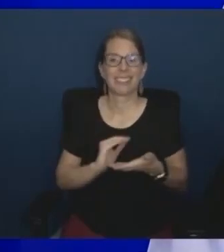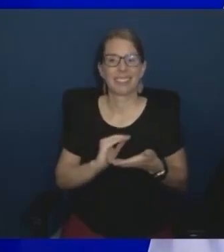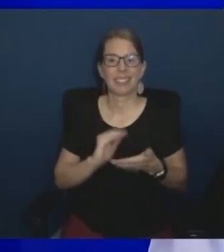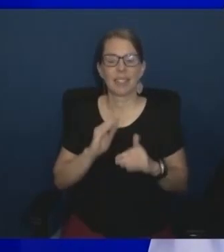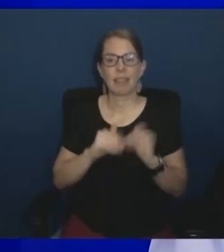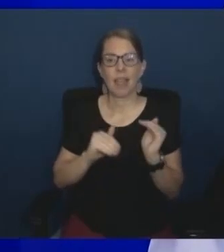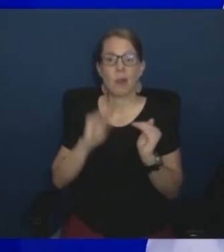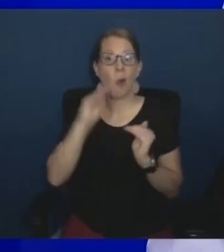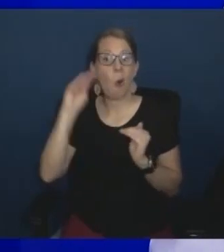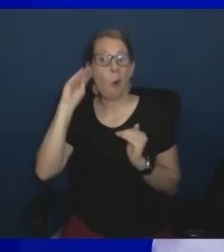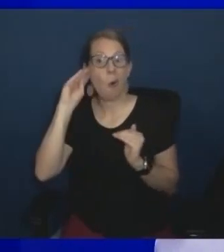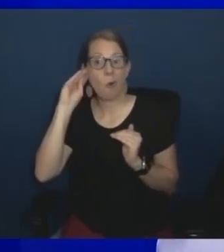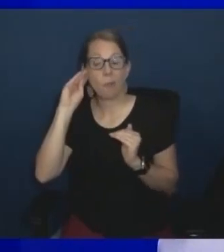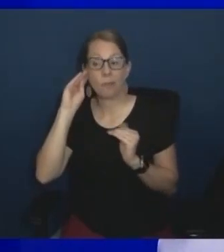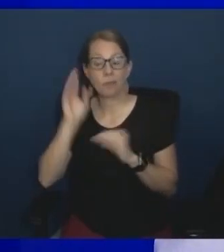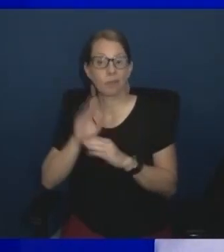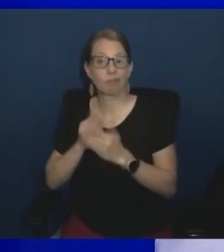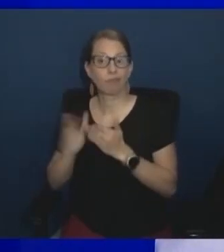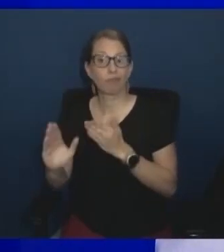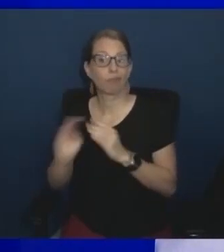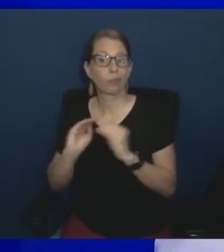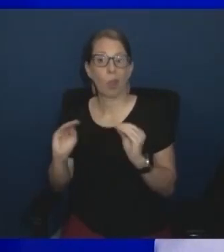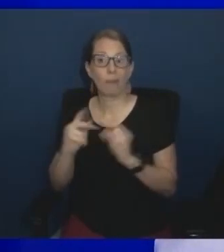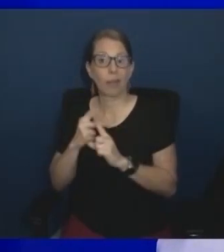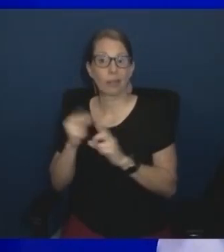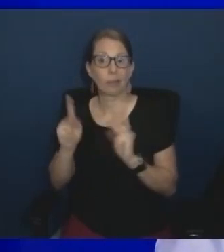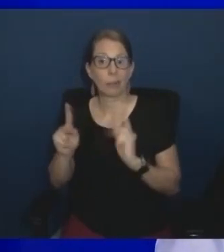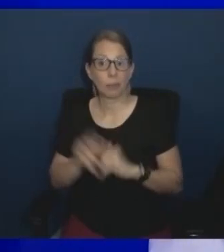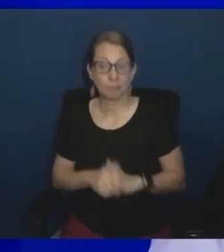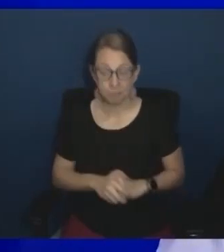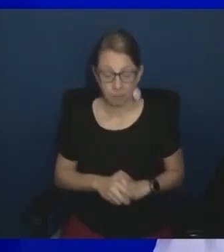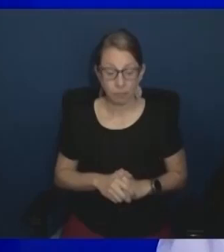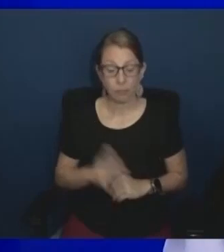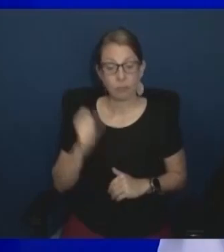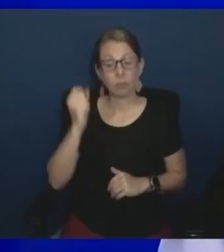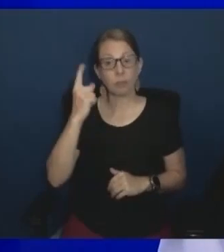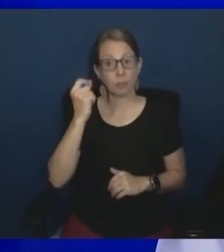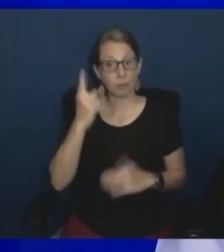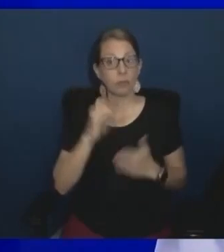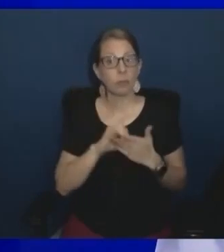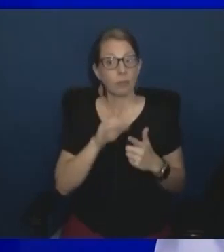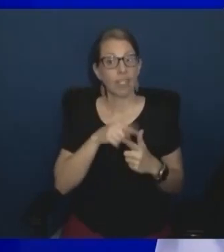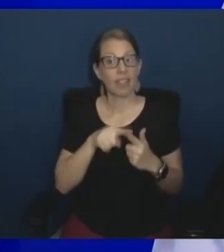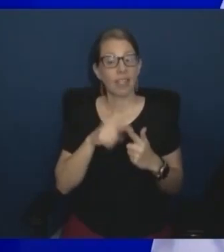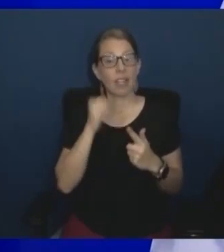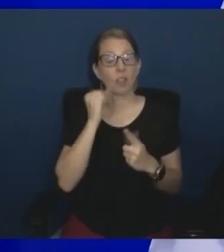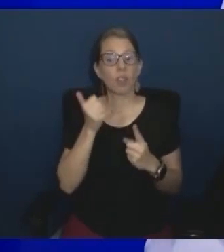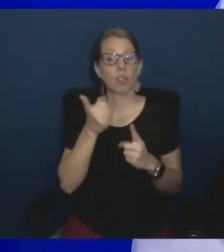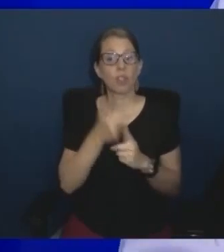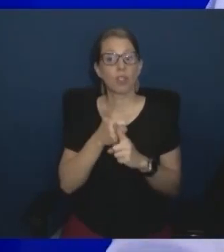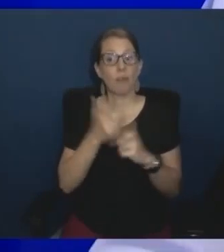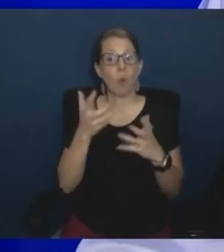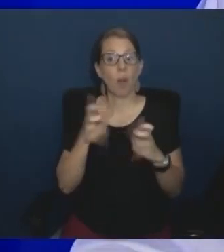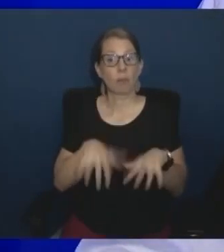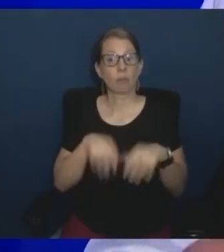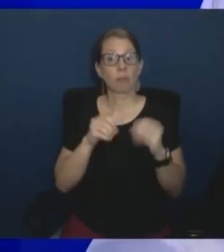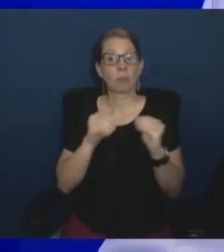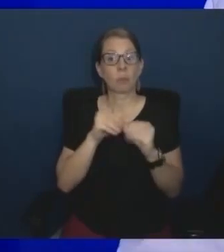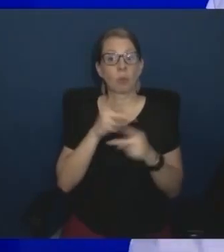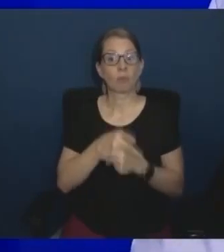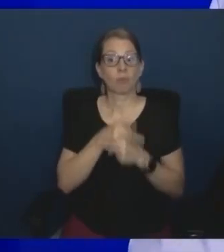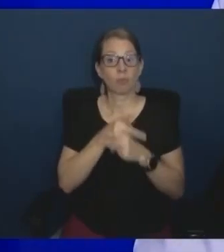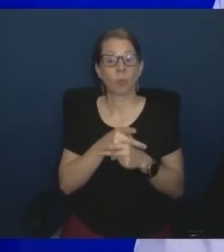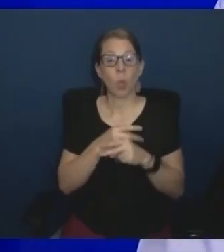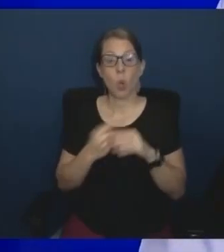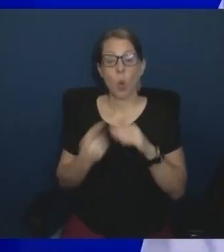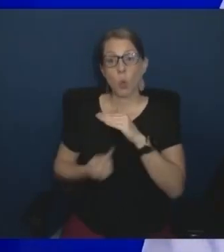there were not vaccinated people. So I think just understand that, and then if you want to take further precautions by quarantining or